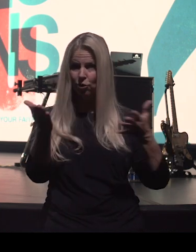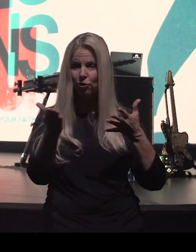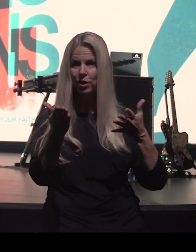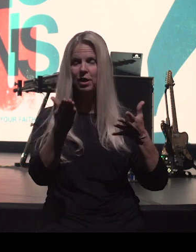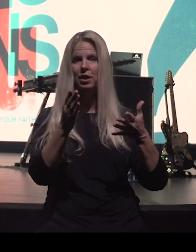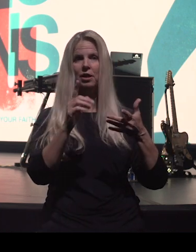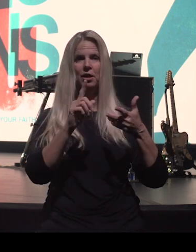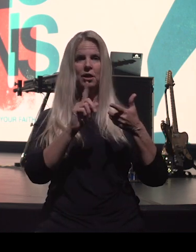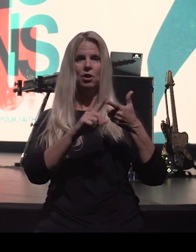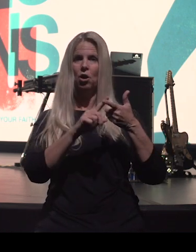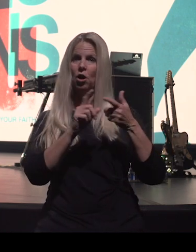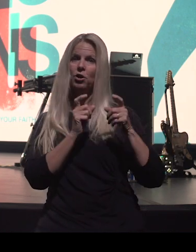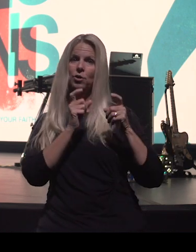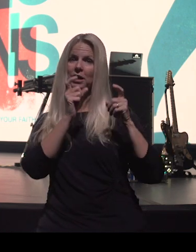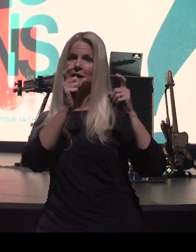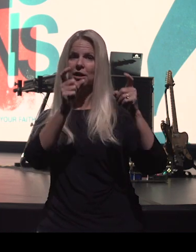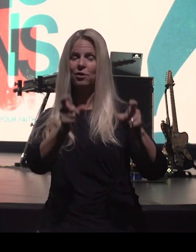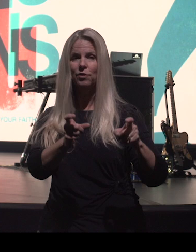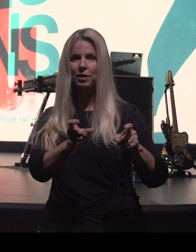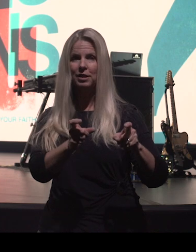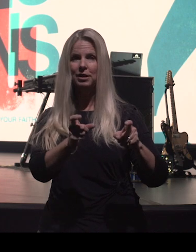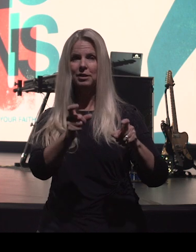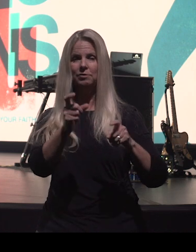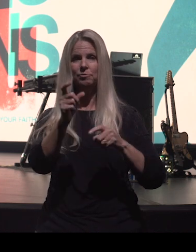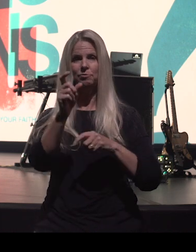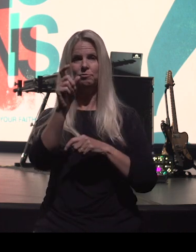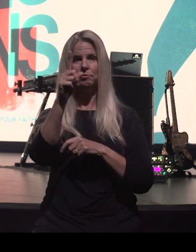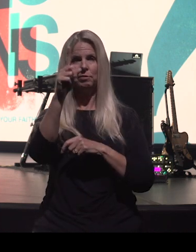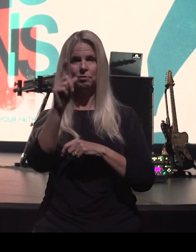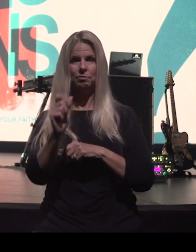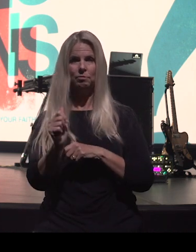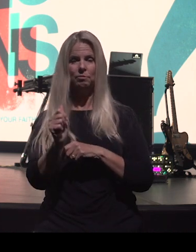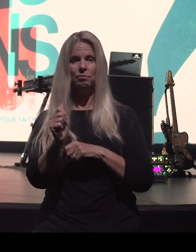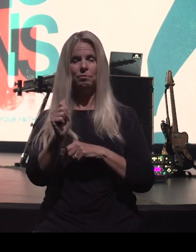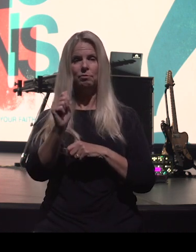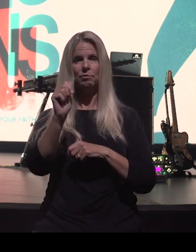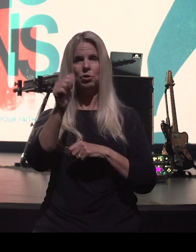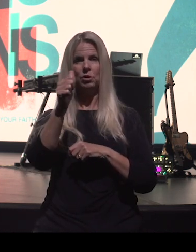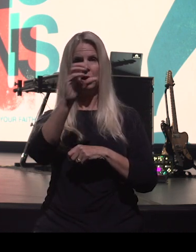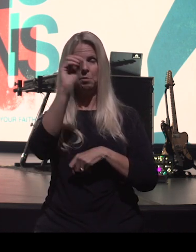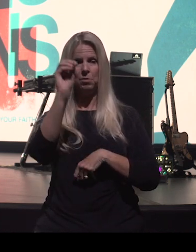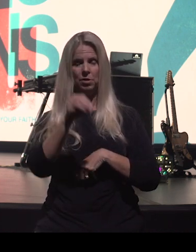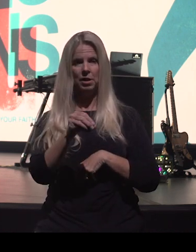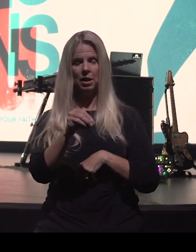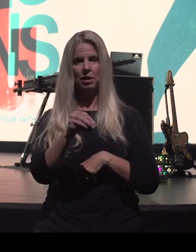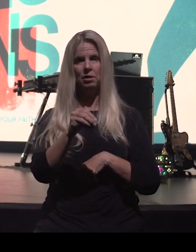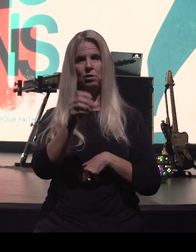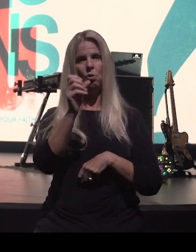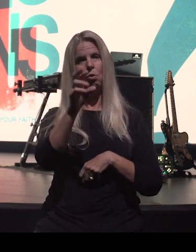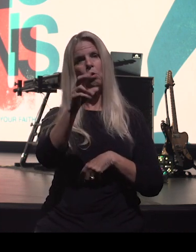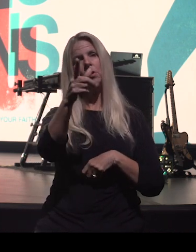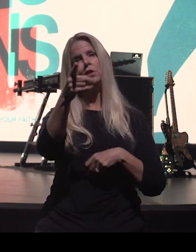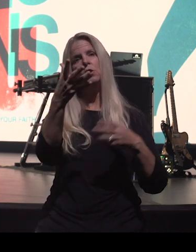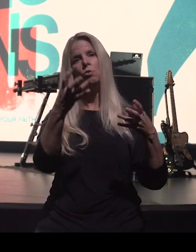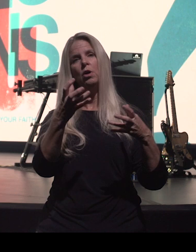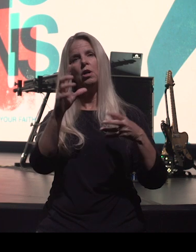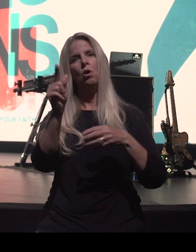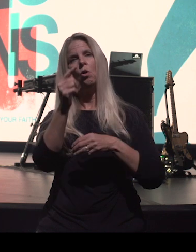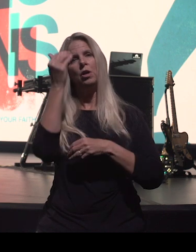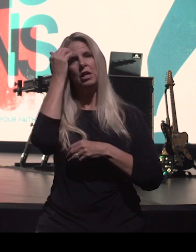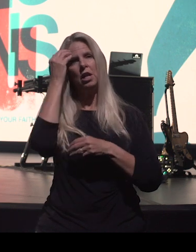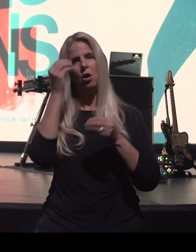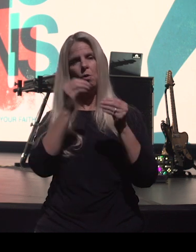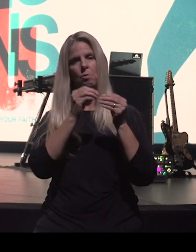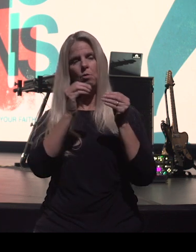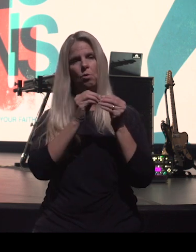giving a tithe? Like, really, is God first in your finances? Or you want to just know more? Do you need to